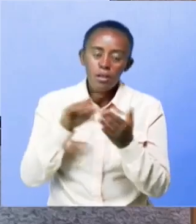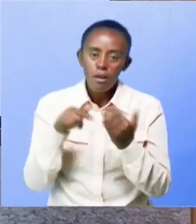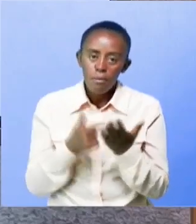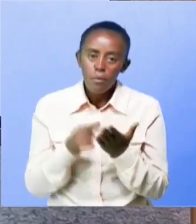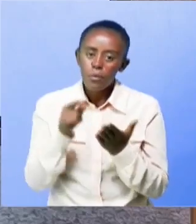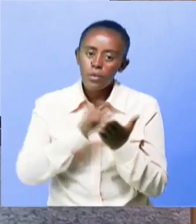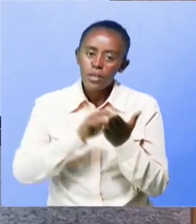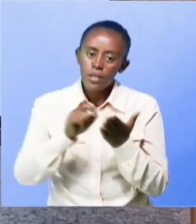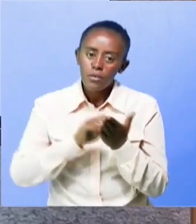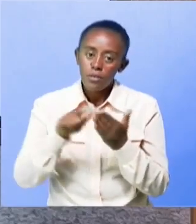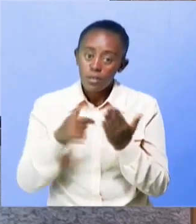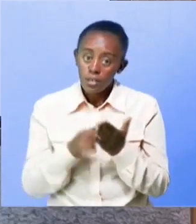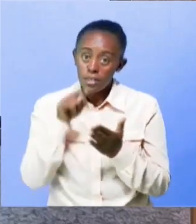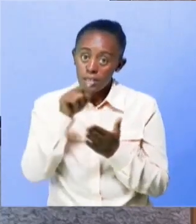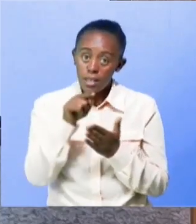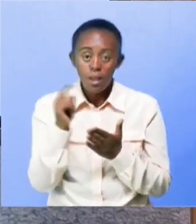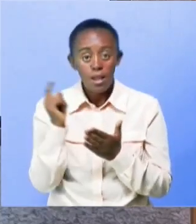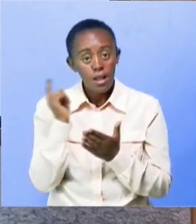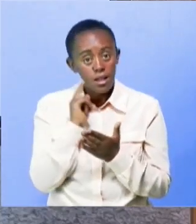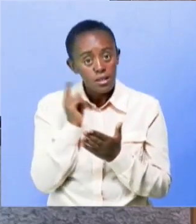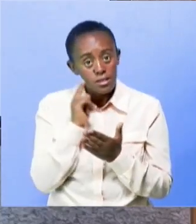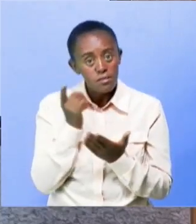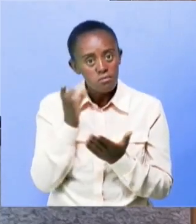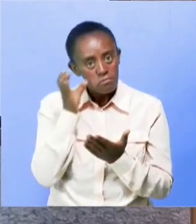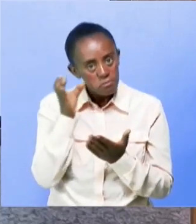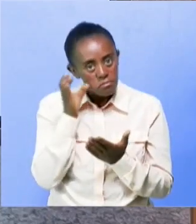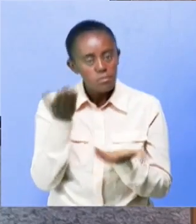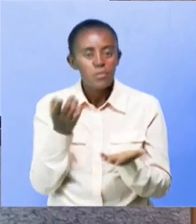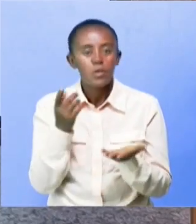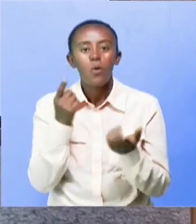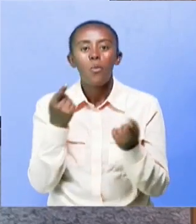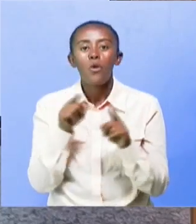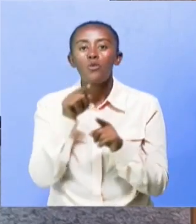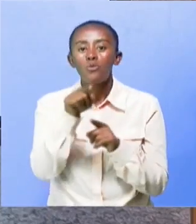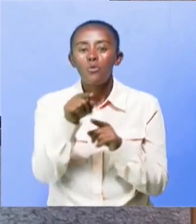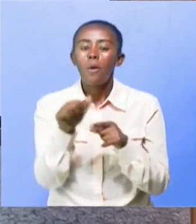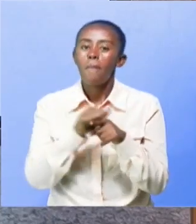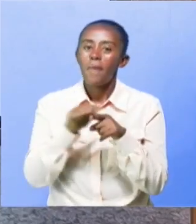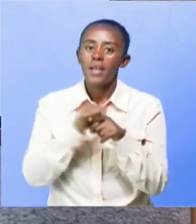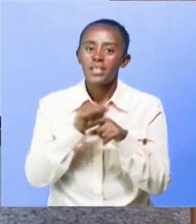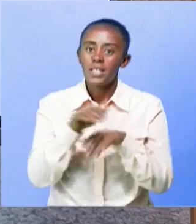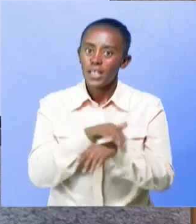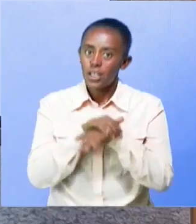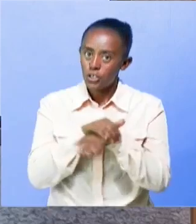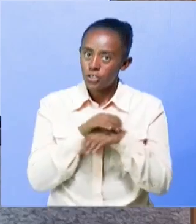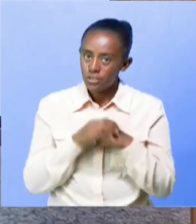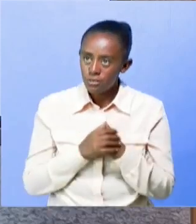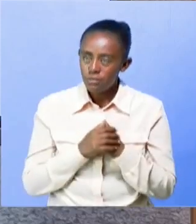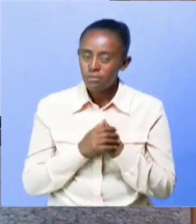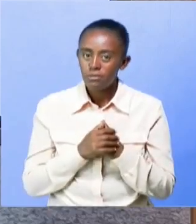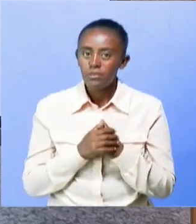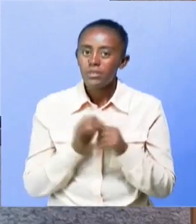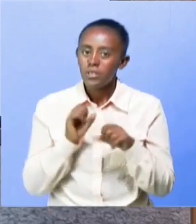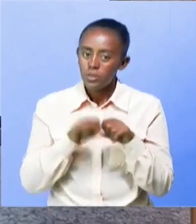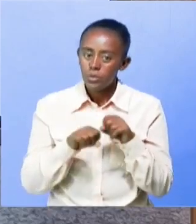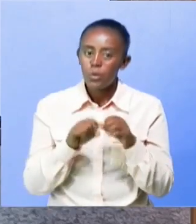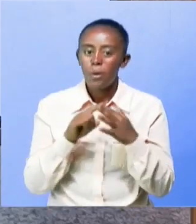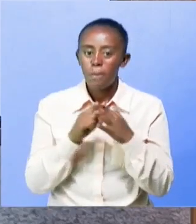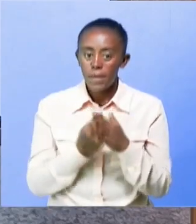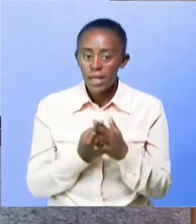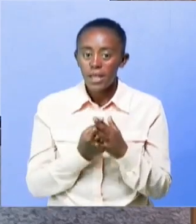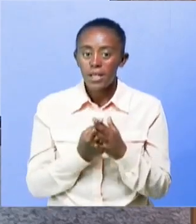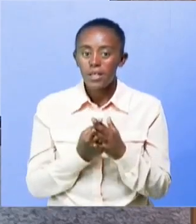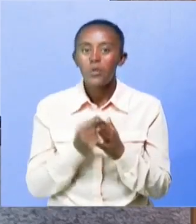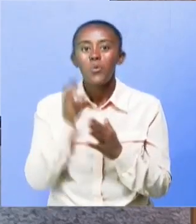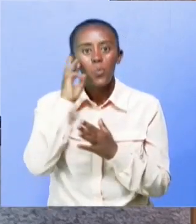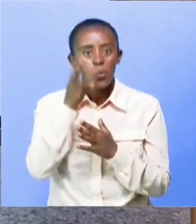write about, and you listen about when you are practicing English. So let's begin with